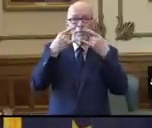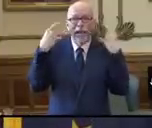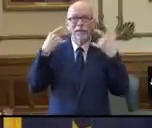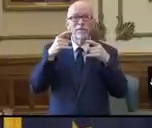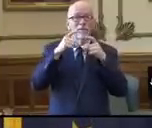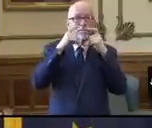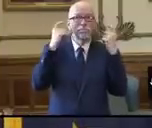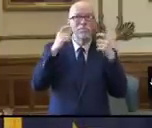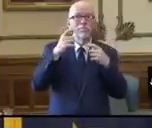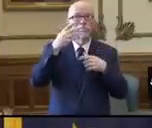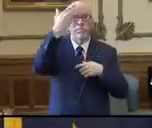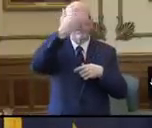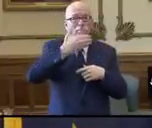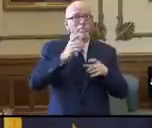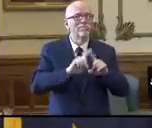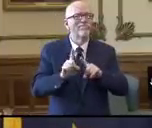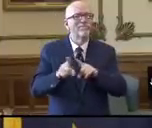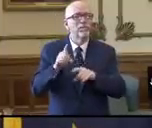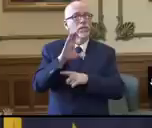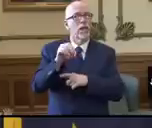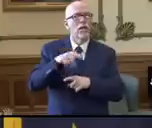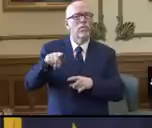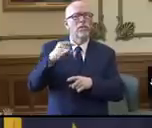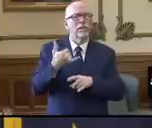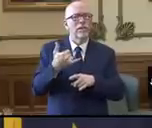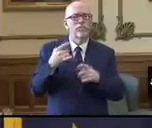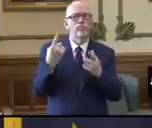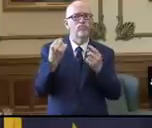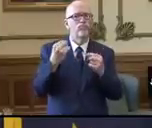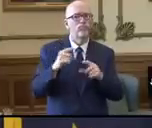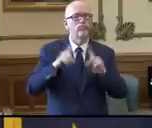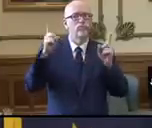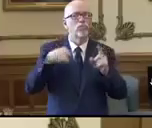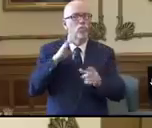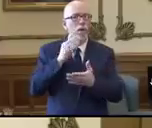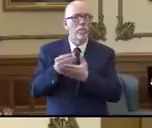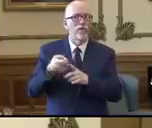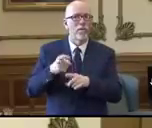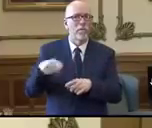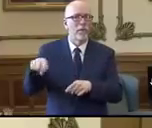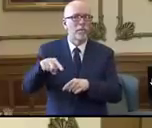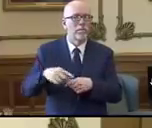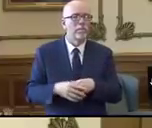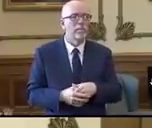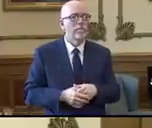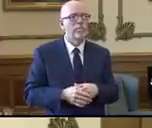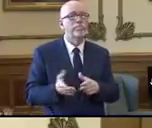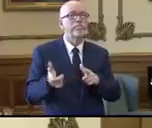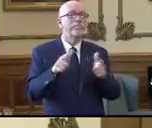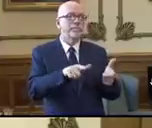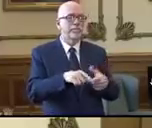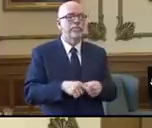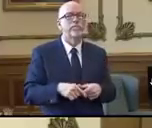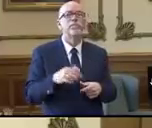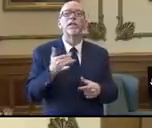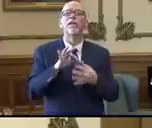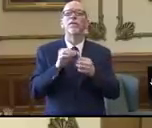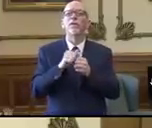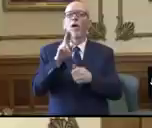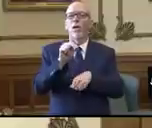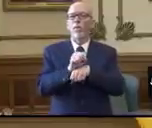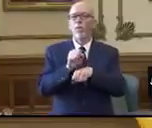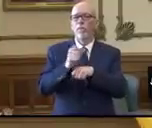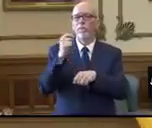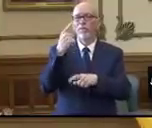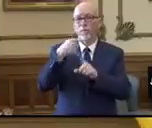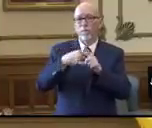are Hoosier companies that have stepped up, and we will make those purchases. Fred? So in terms of our unemployment numbers for the month